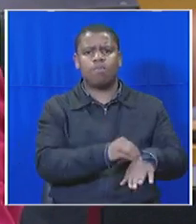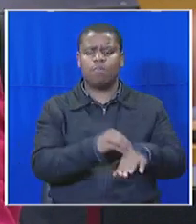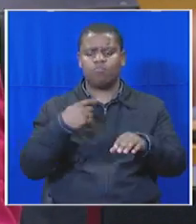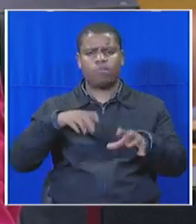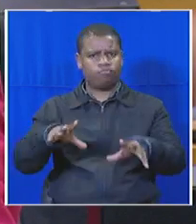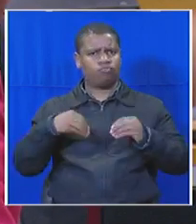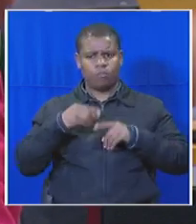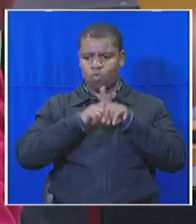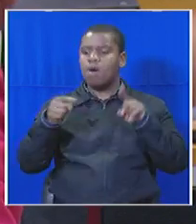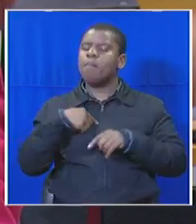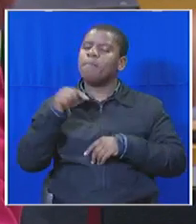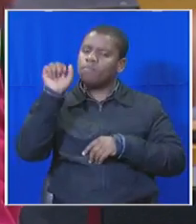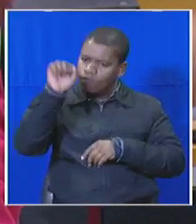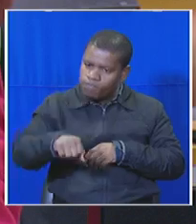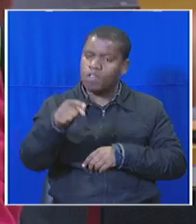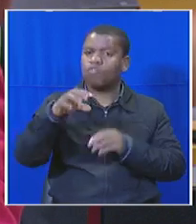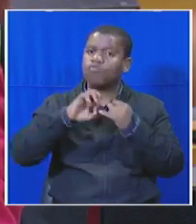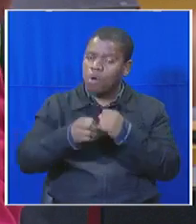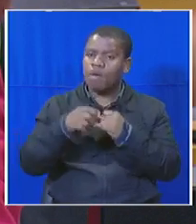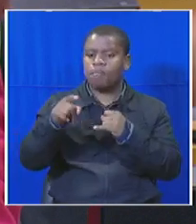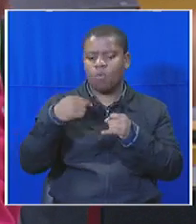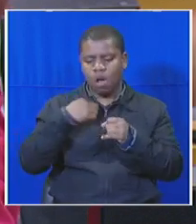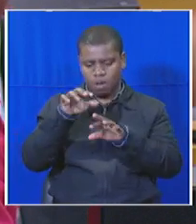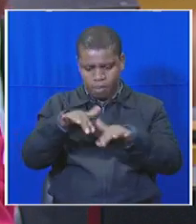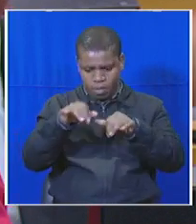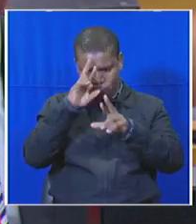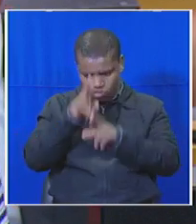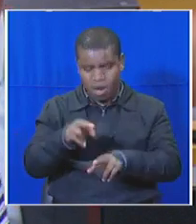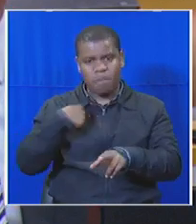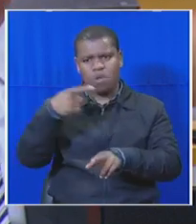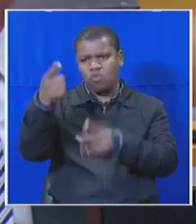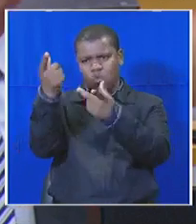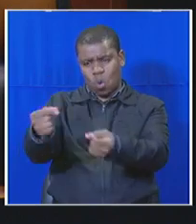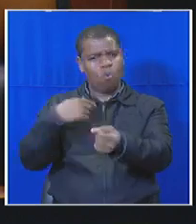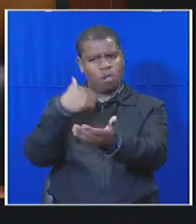simisela ngokuhlonipha la kodwa lento yenzayo ayizukulunga ngiyabonga.